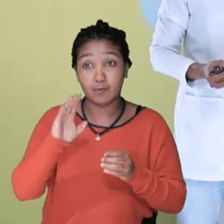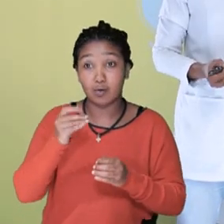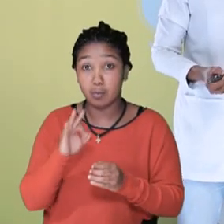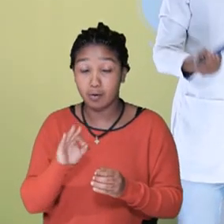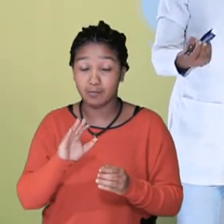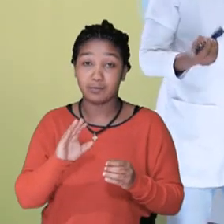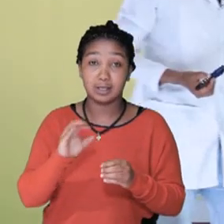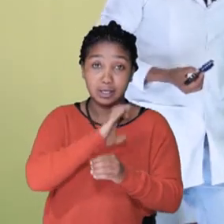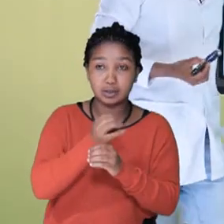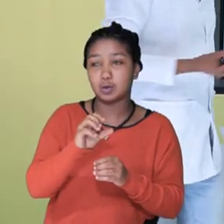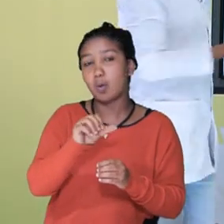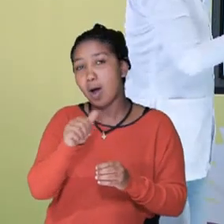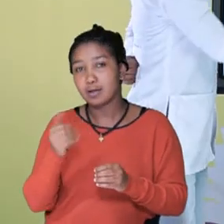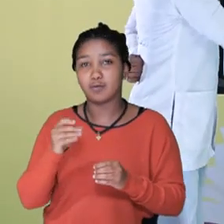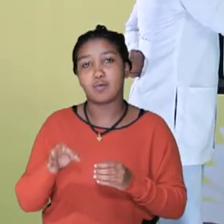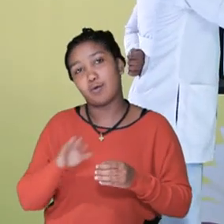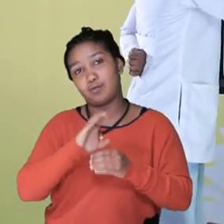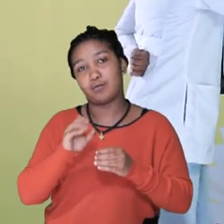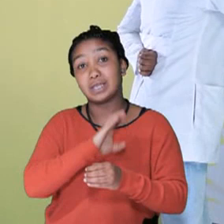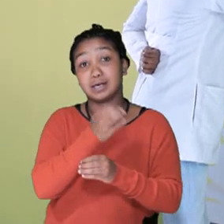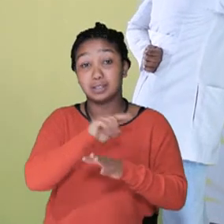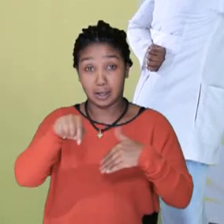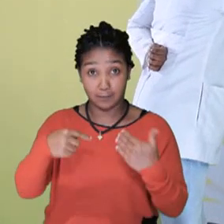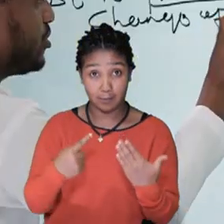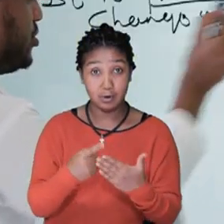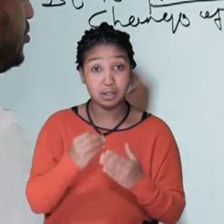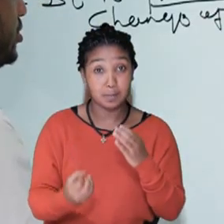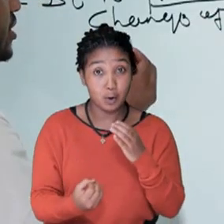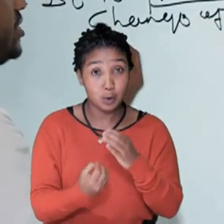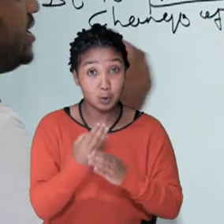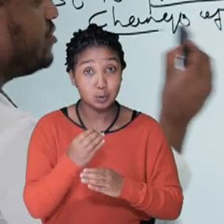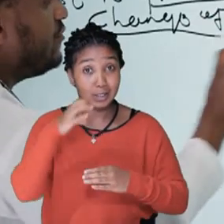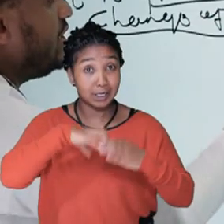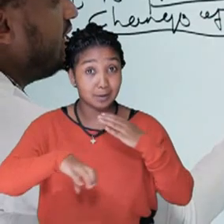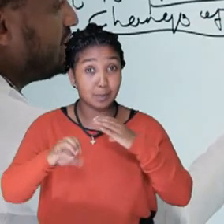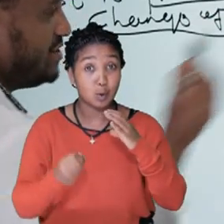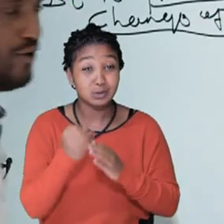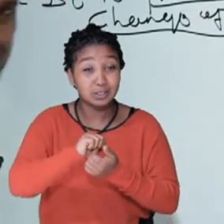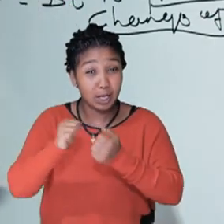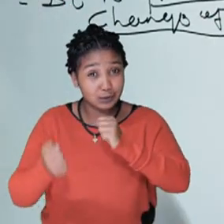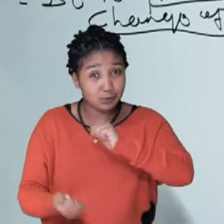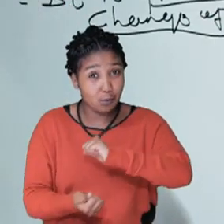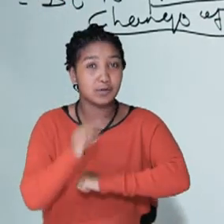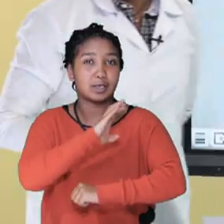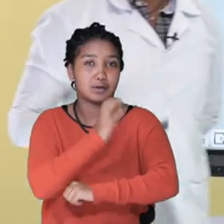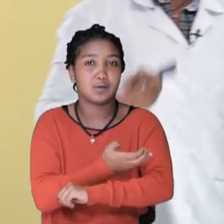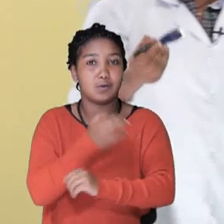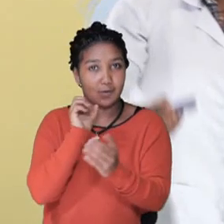to another form of energy. So heat produced change of energy. For